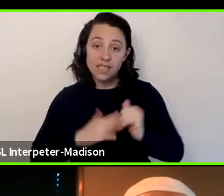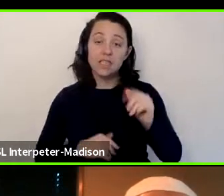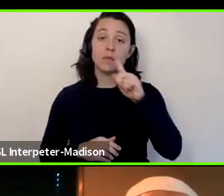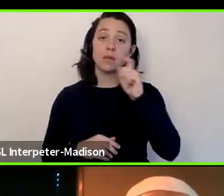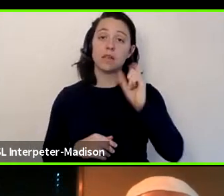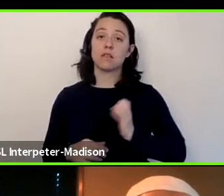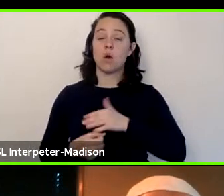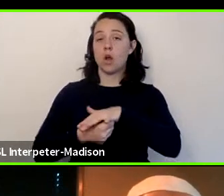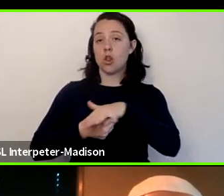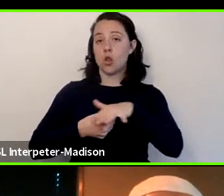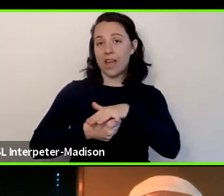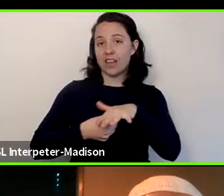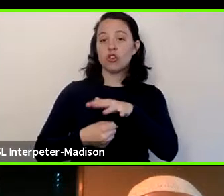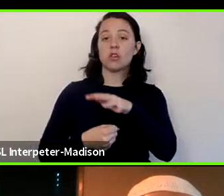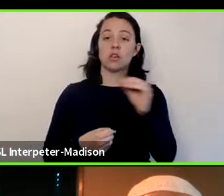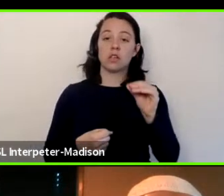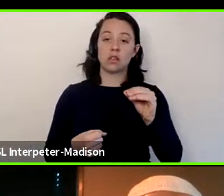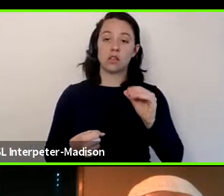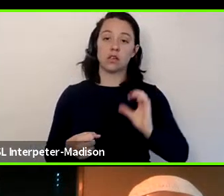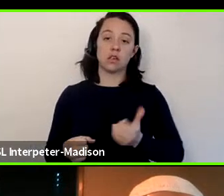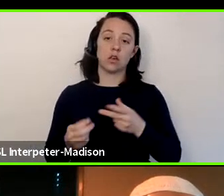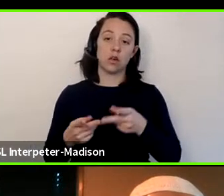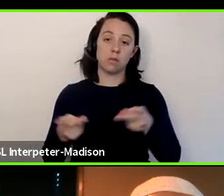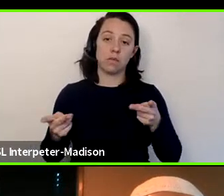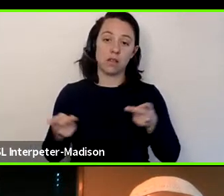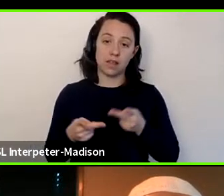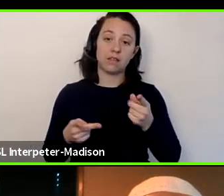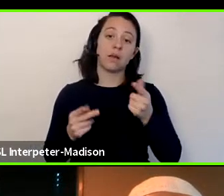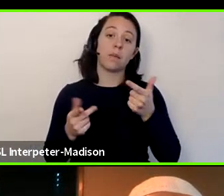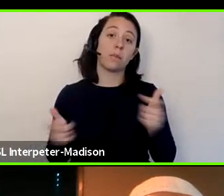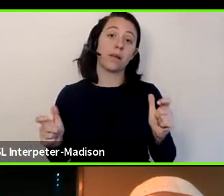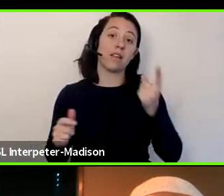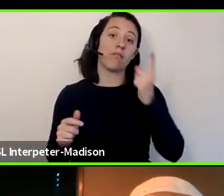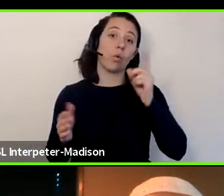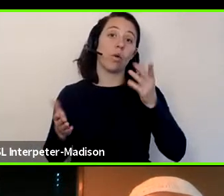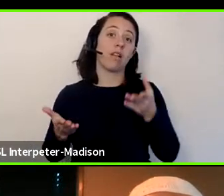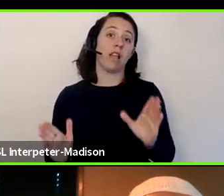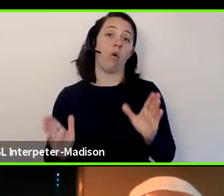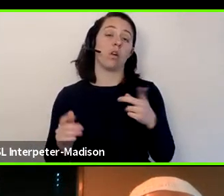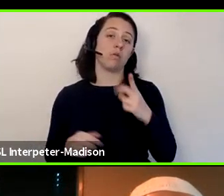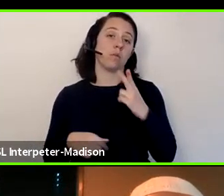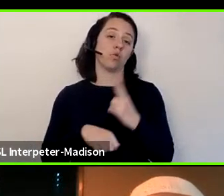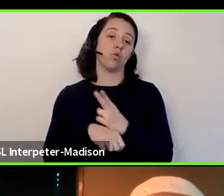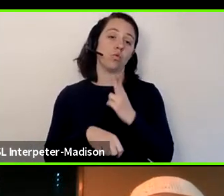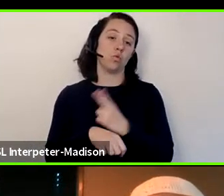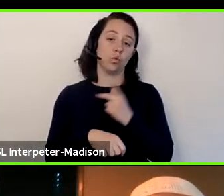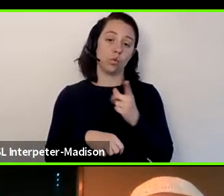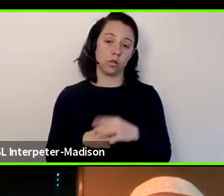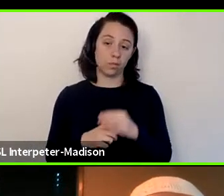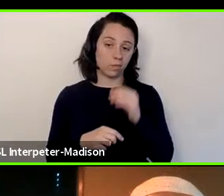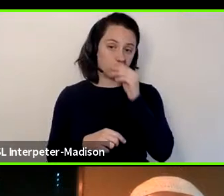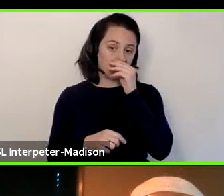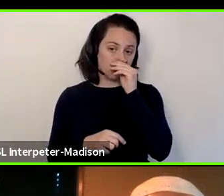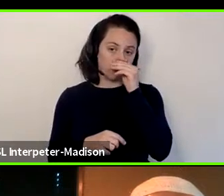and a place is big for allowing to be used as a clinic for